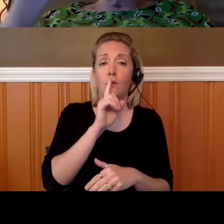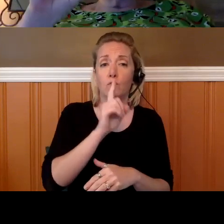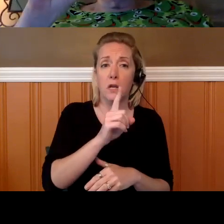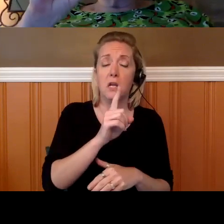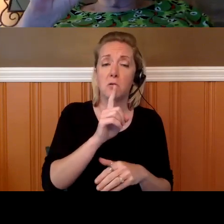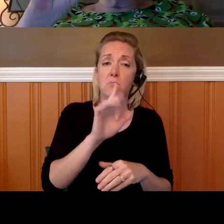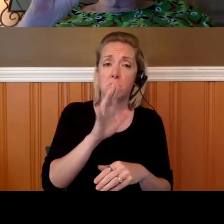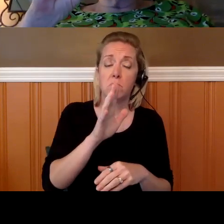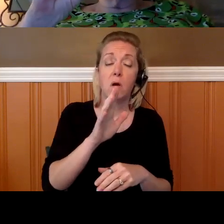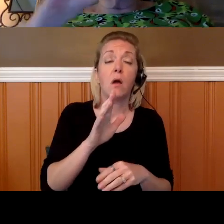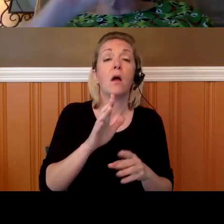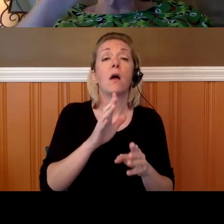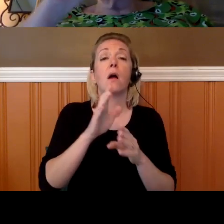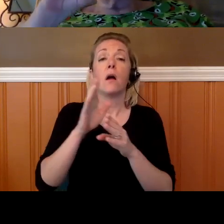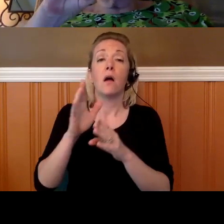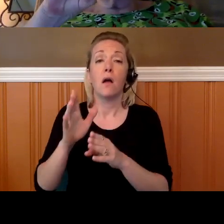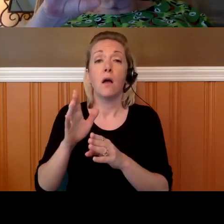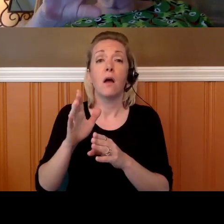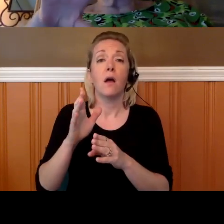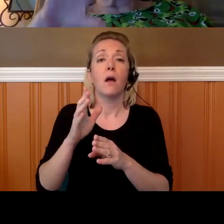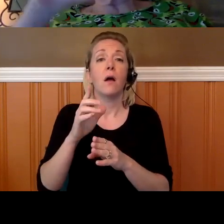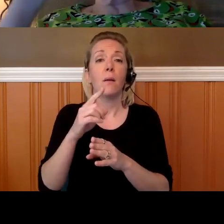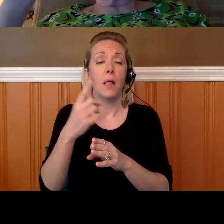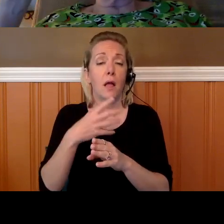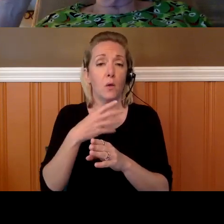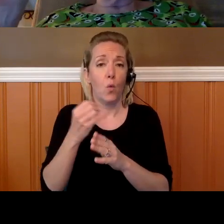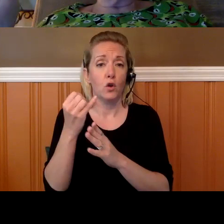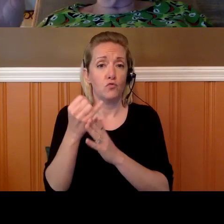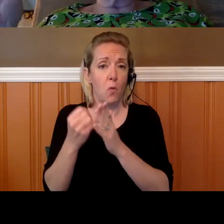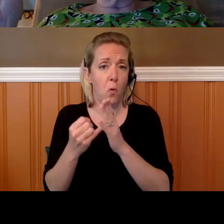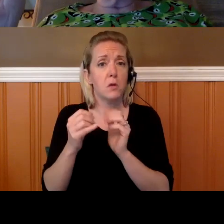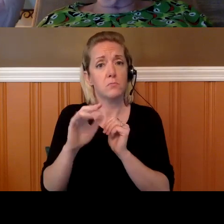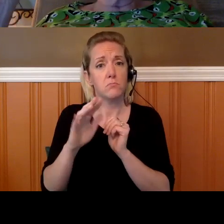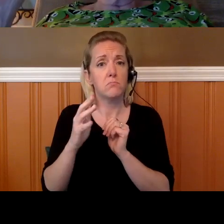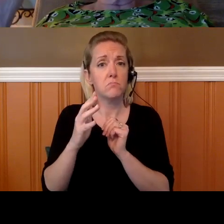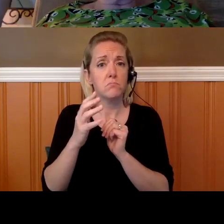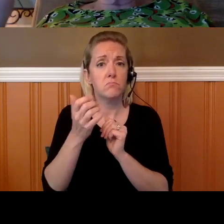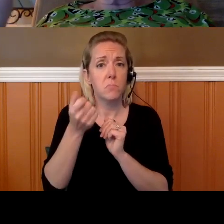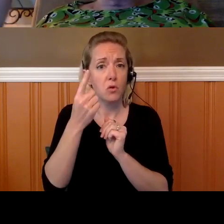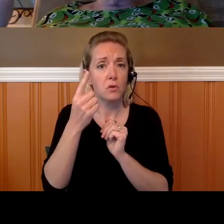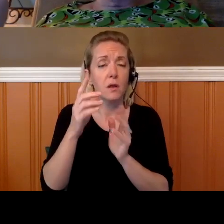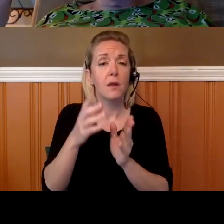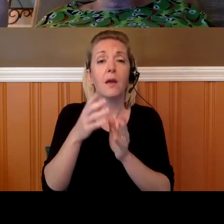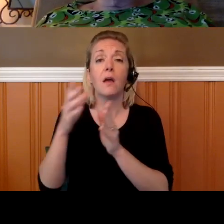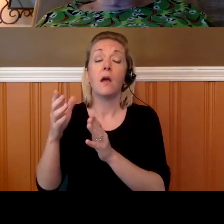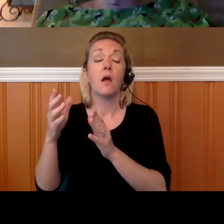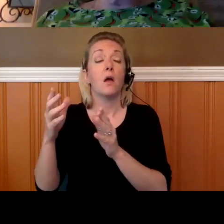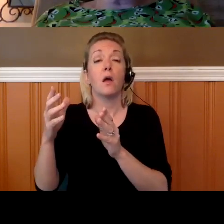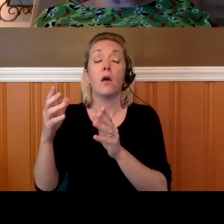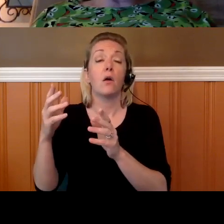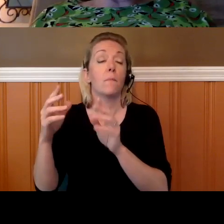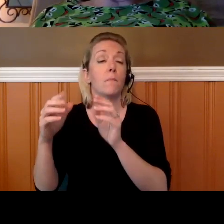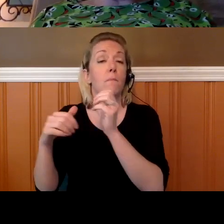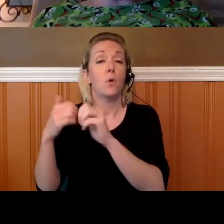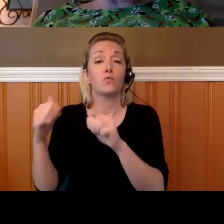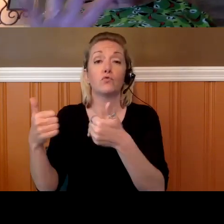white drawings are a realistic black and white is next, and then the hardest are the more abstract black and white drawings.